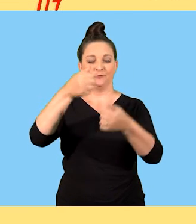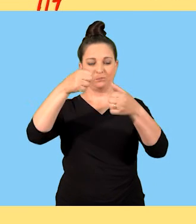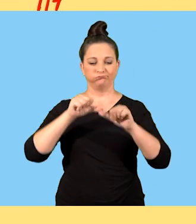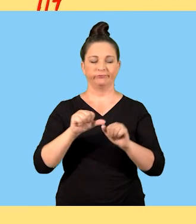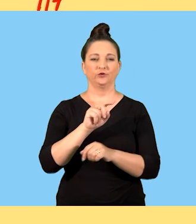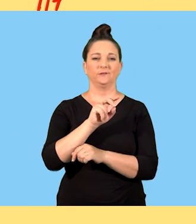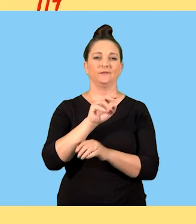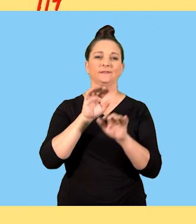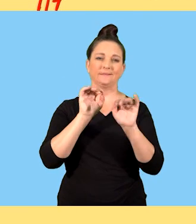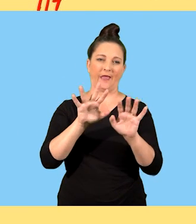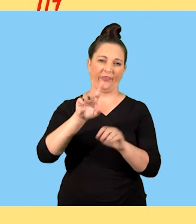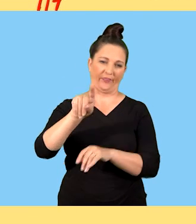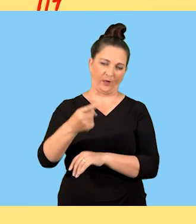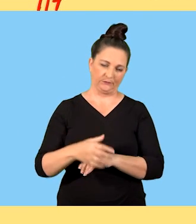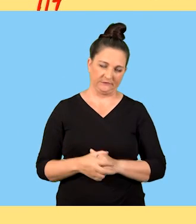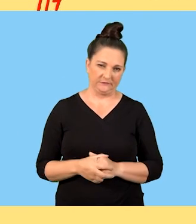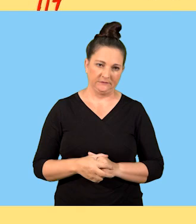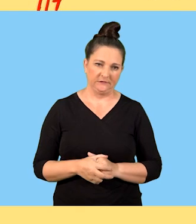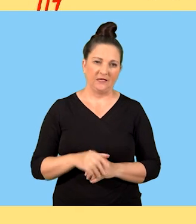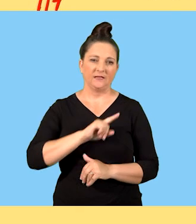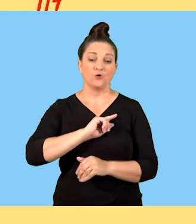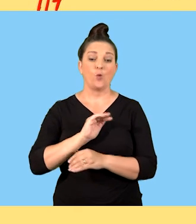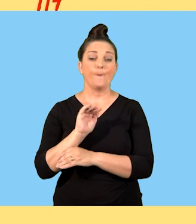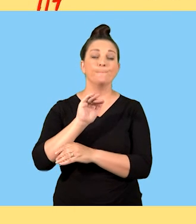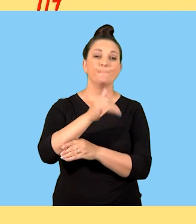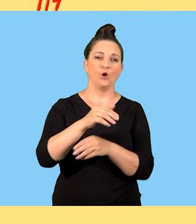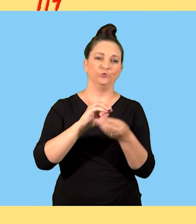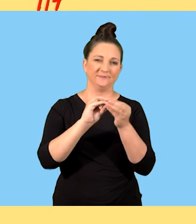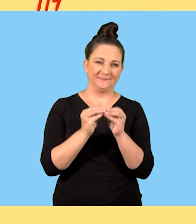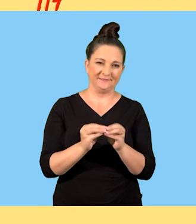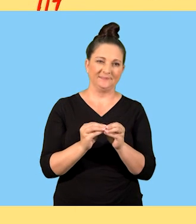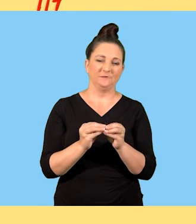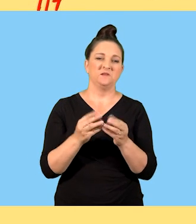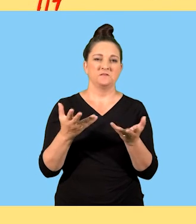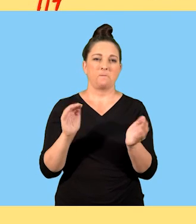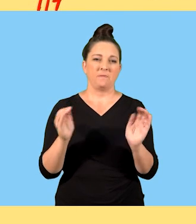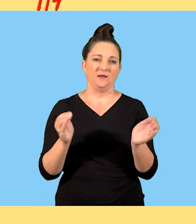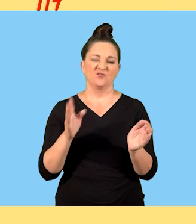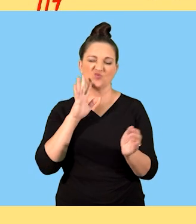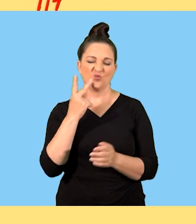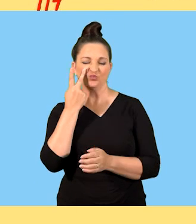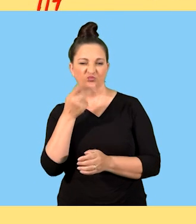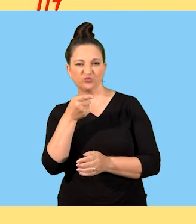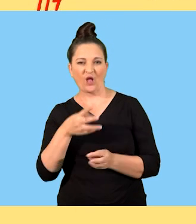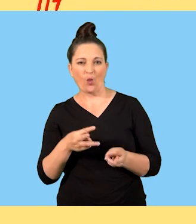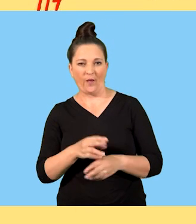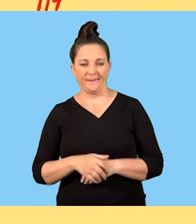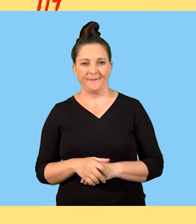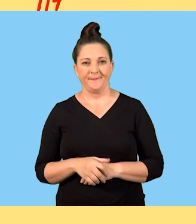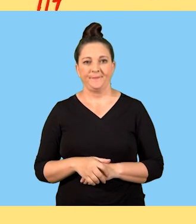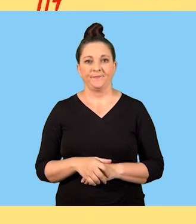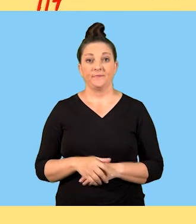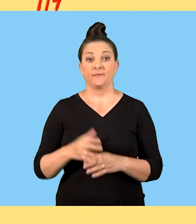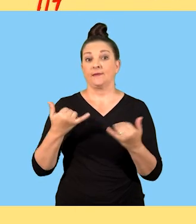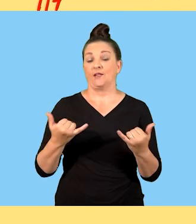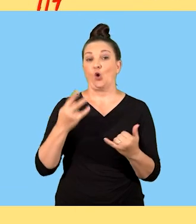with 10,000. That is what your post-adjustment trial balance would then look like.